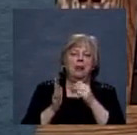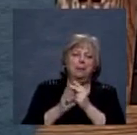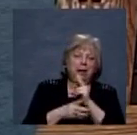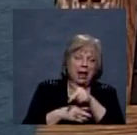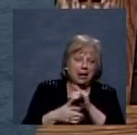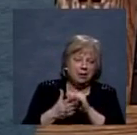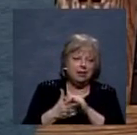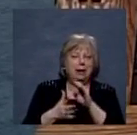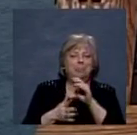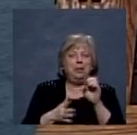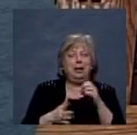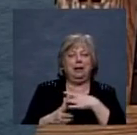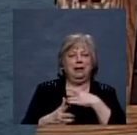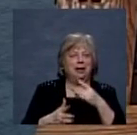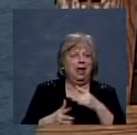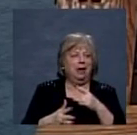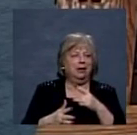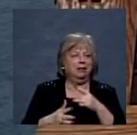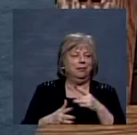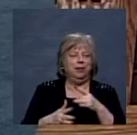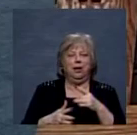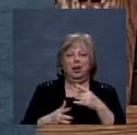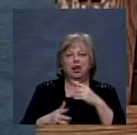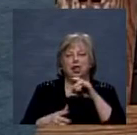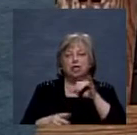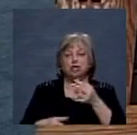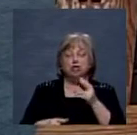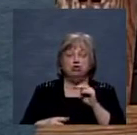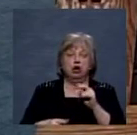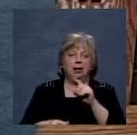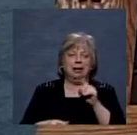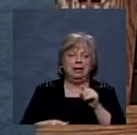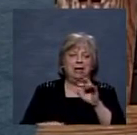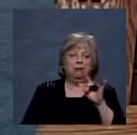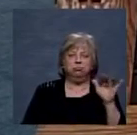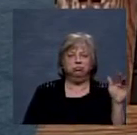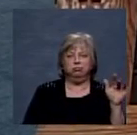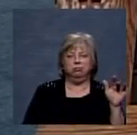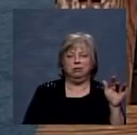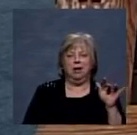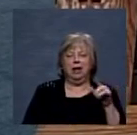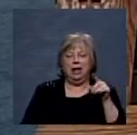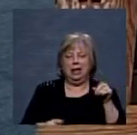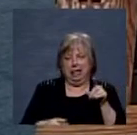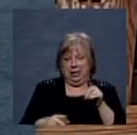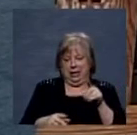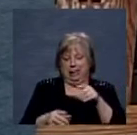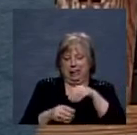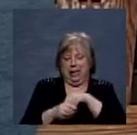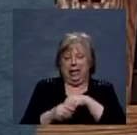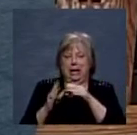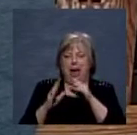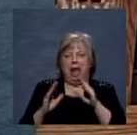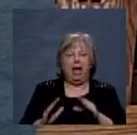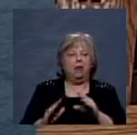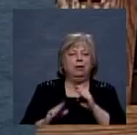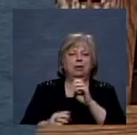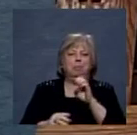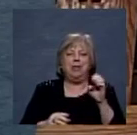that. John Z, we don't try to say his last name. He is the in-house entomologist or